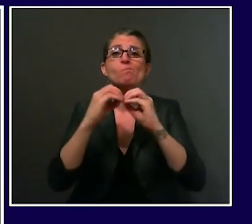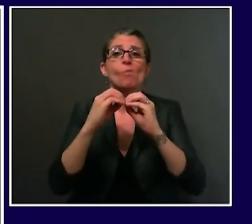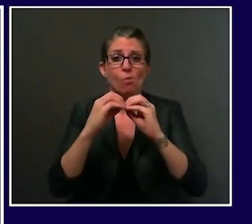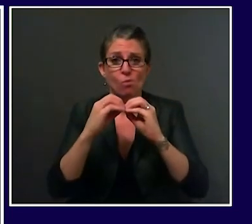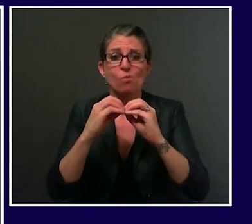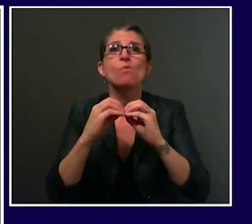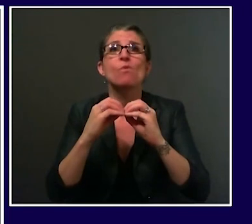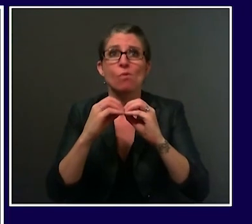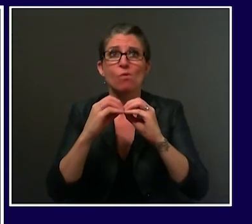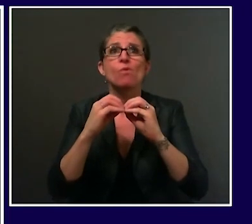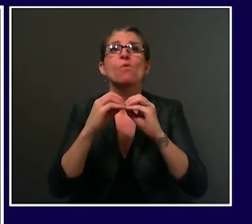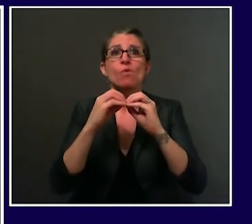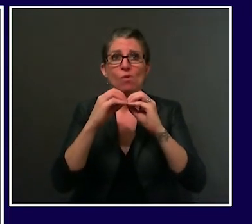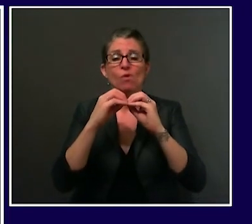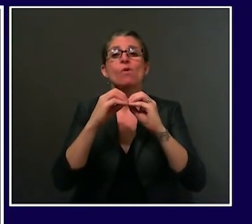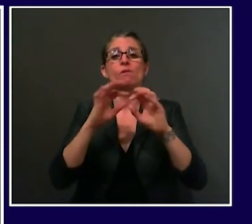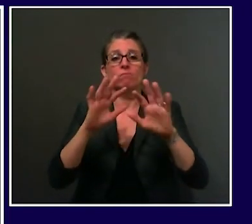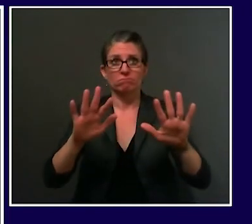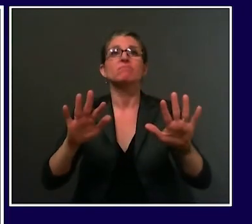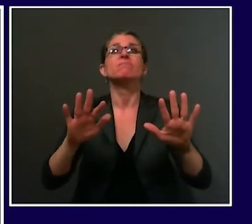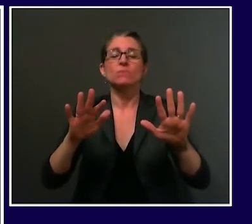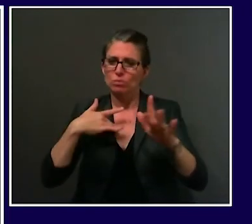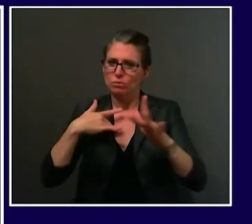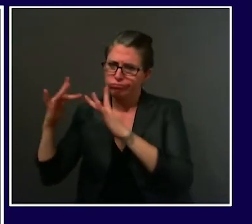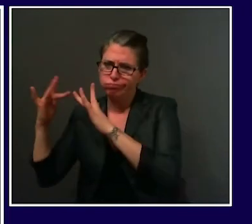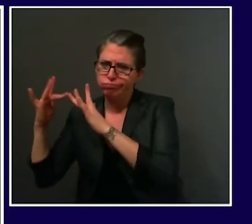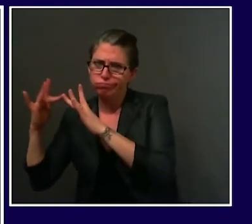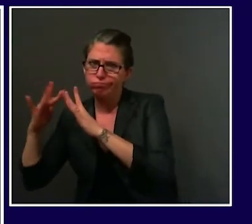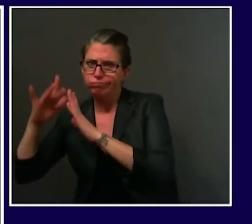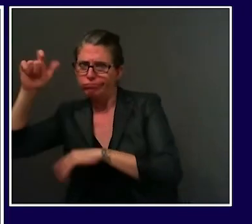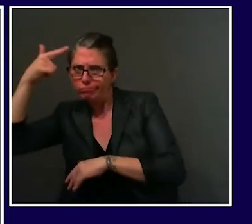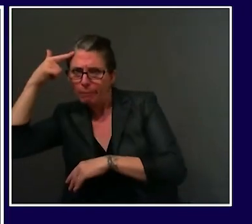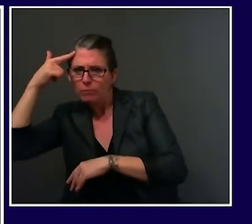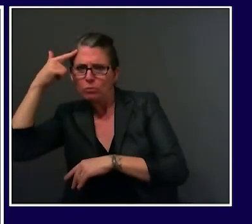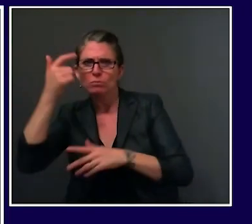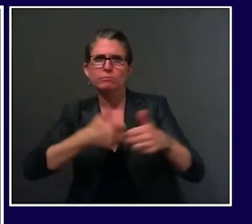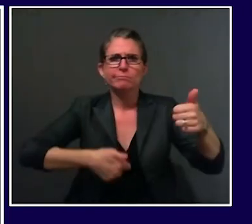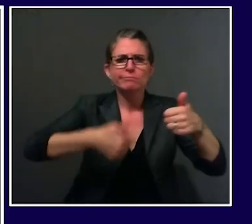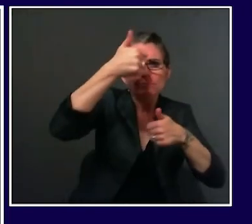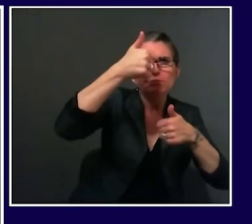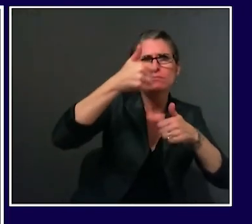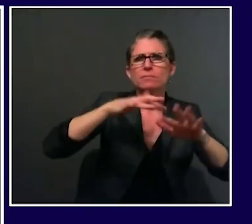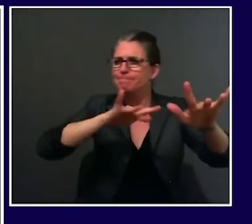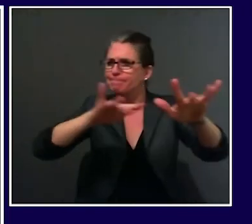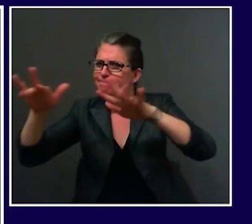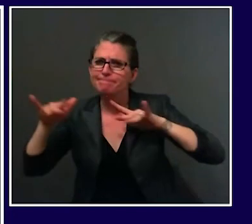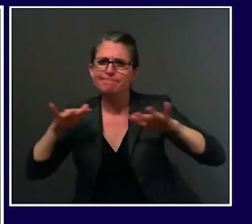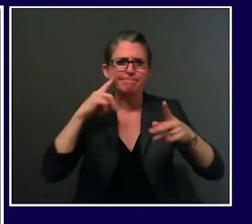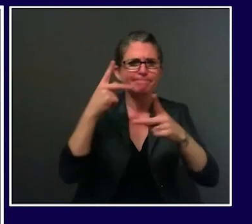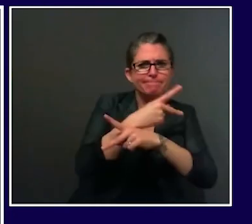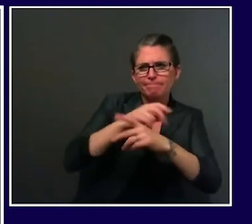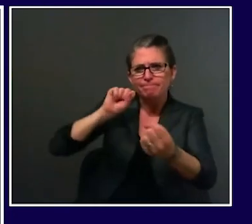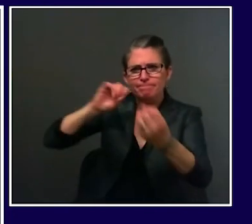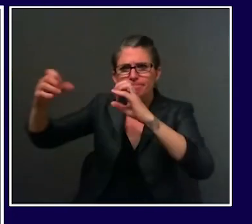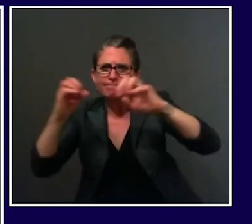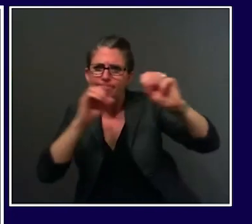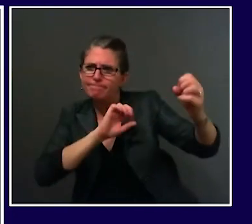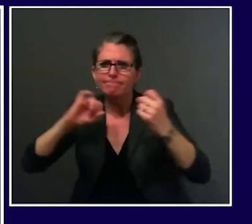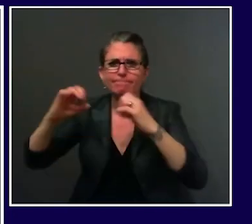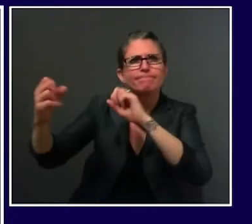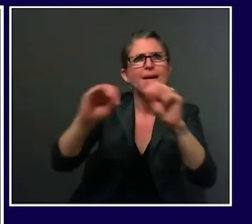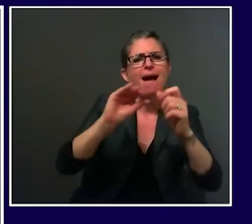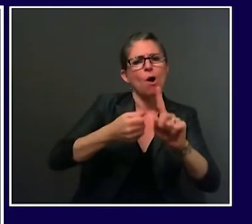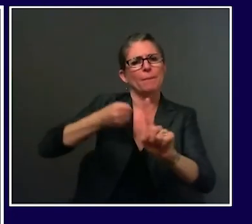very close contact with the governor's office and the commissioner's office based on all of the data that our epidemiology teams are seeing on a